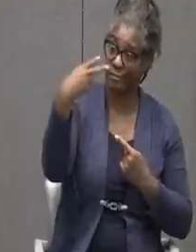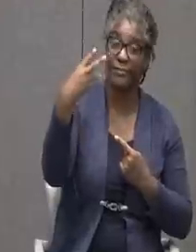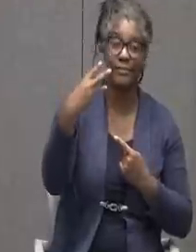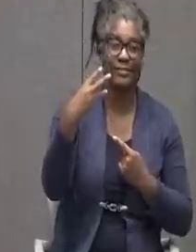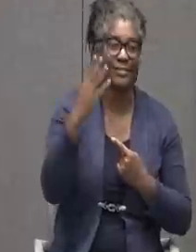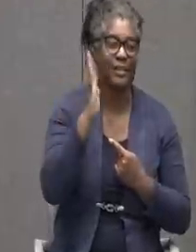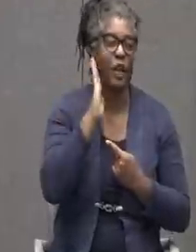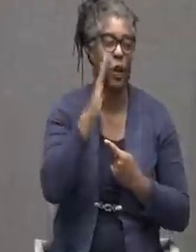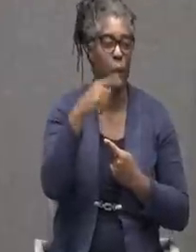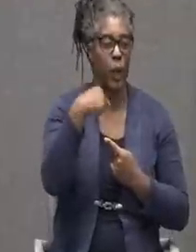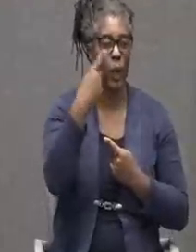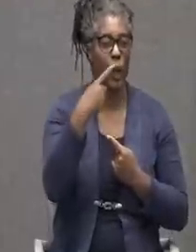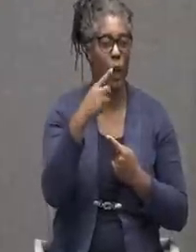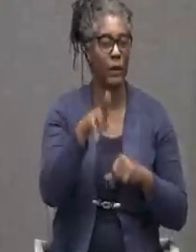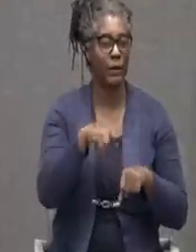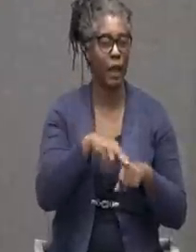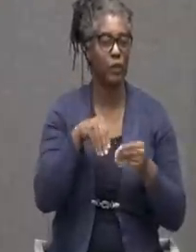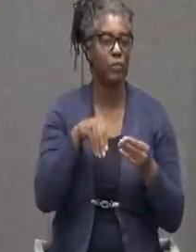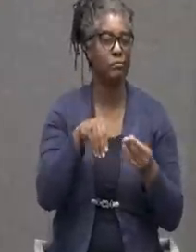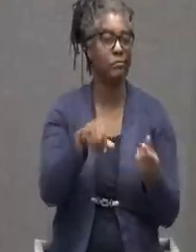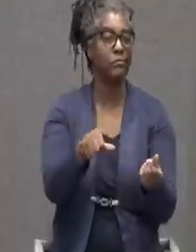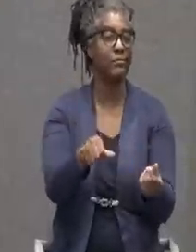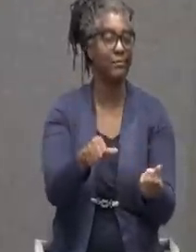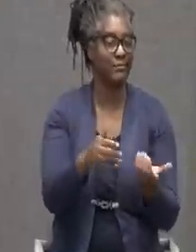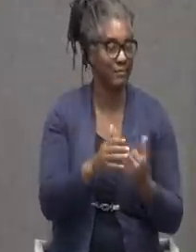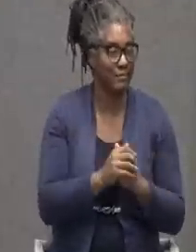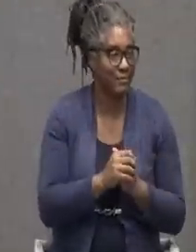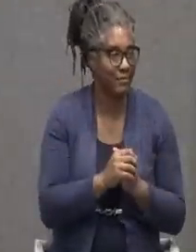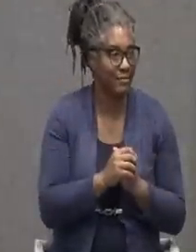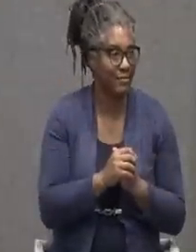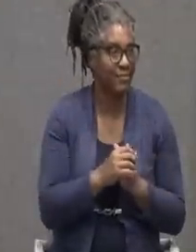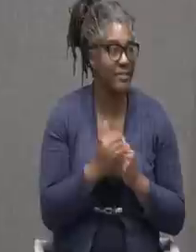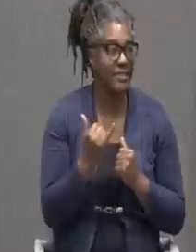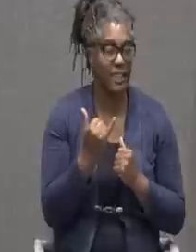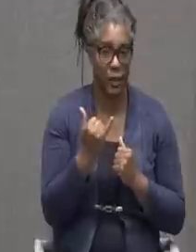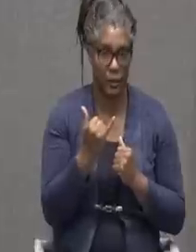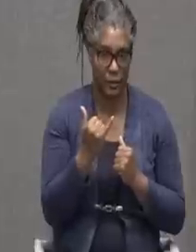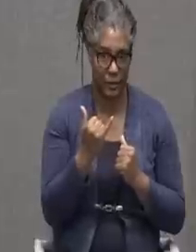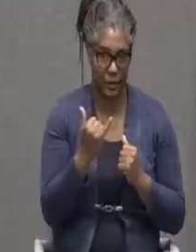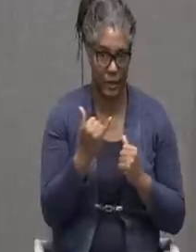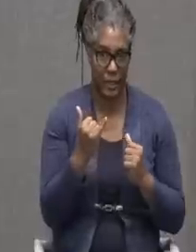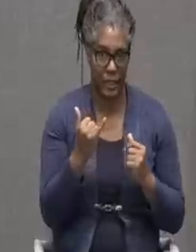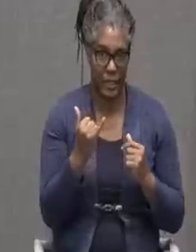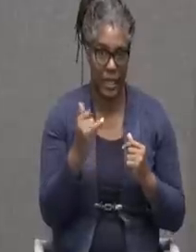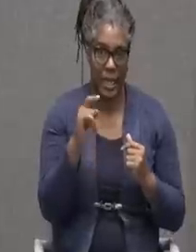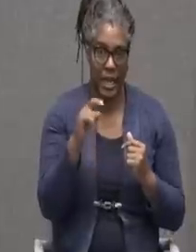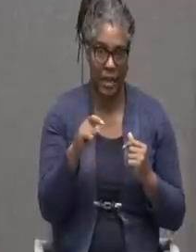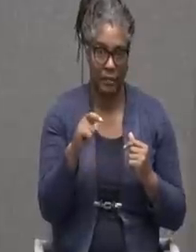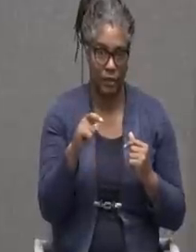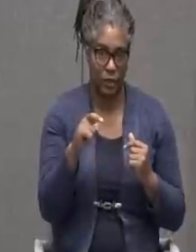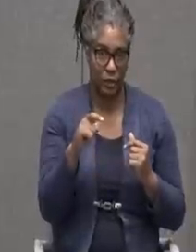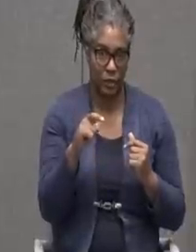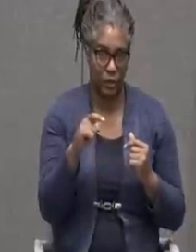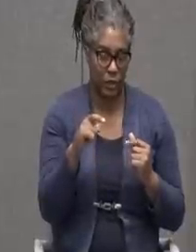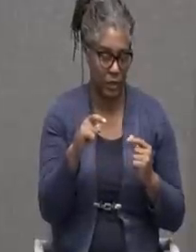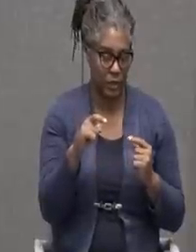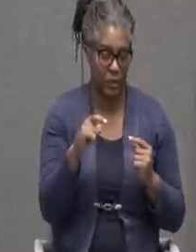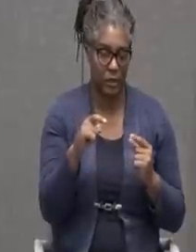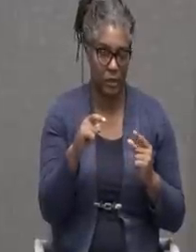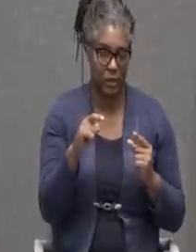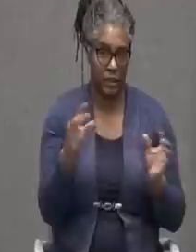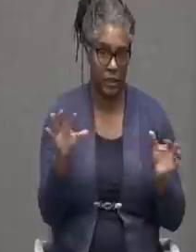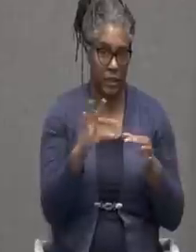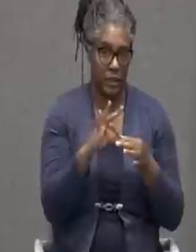this part of the frame to my other part of the frame. Now this is going to be the tricky part because I need the wheel to be in